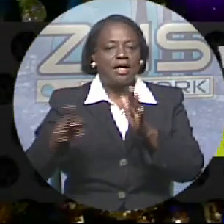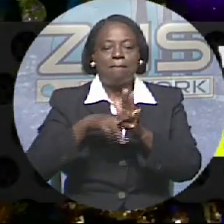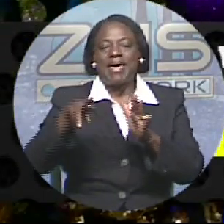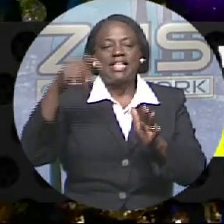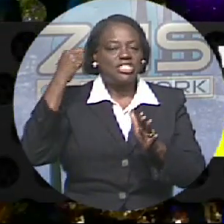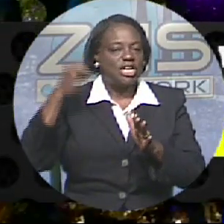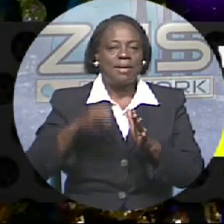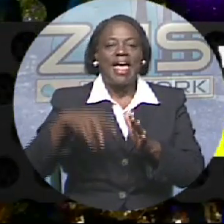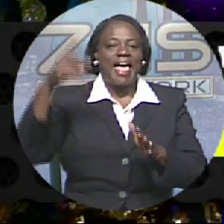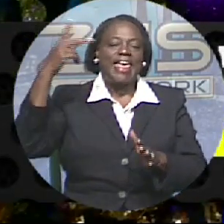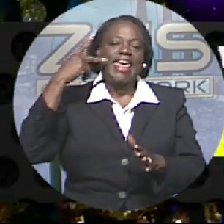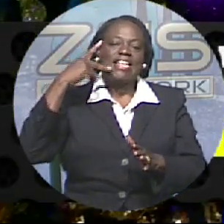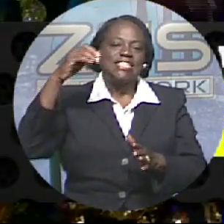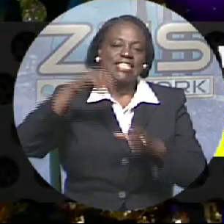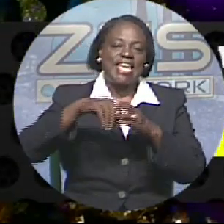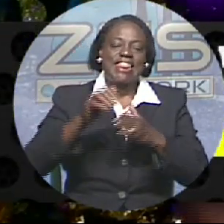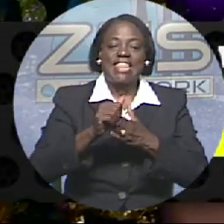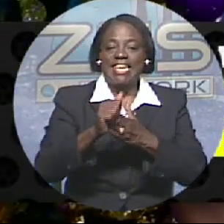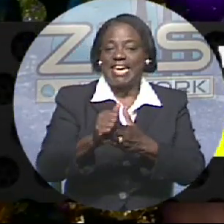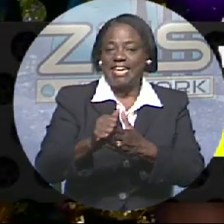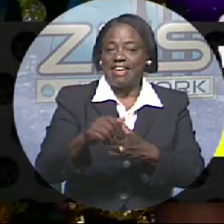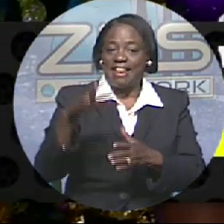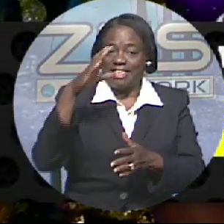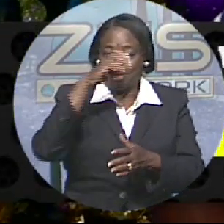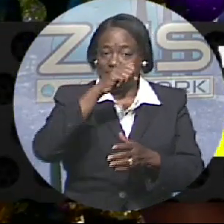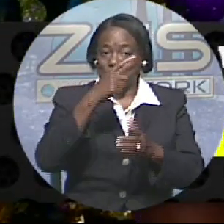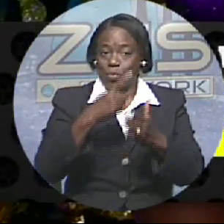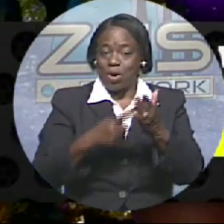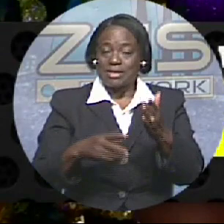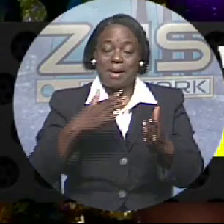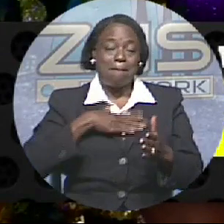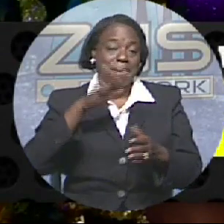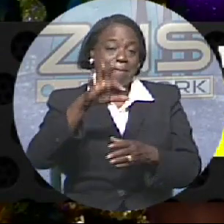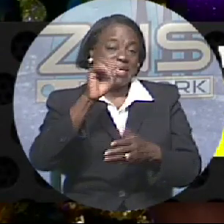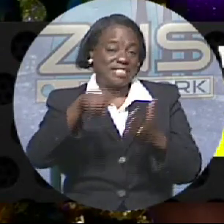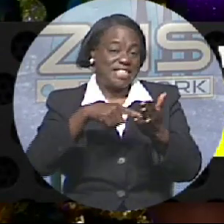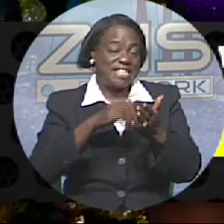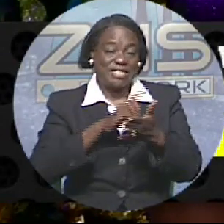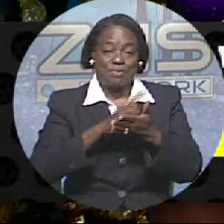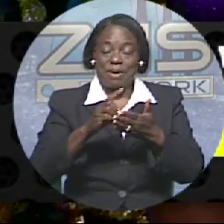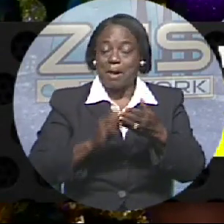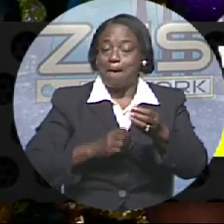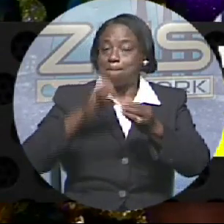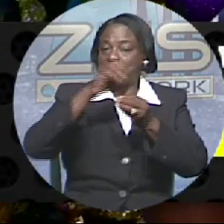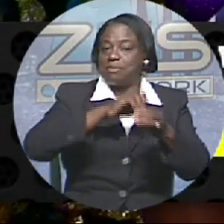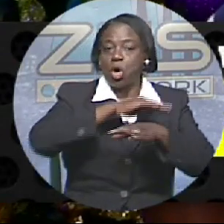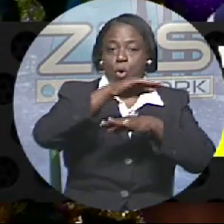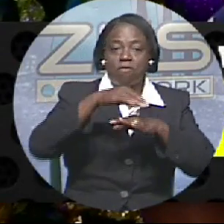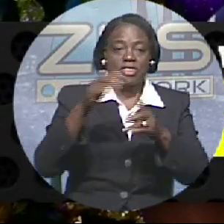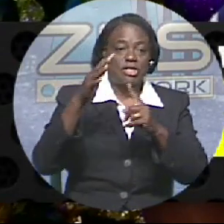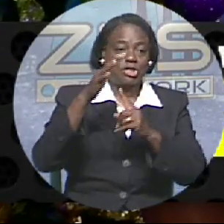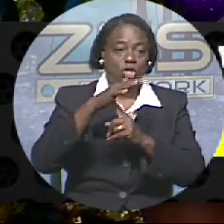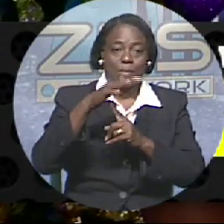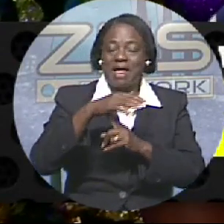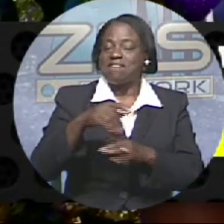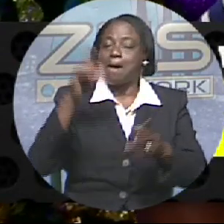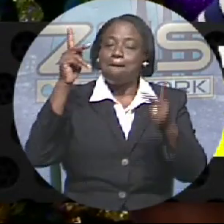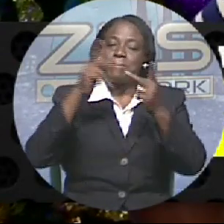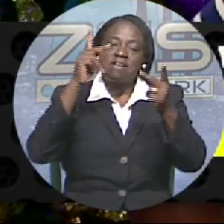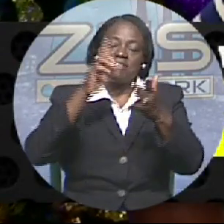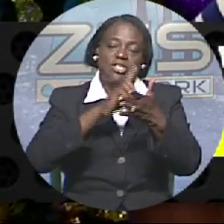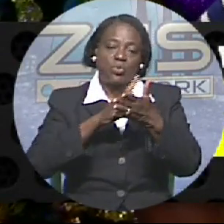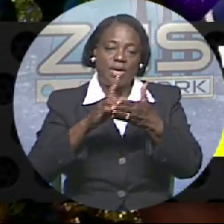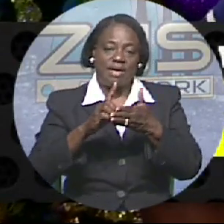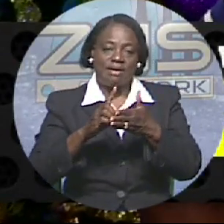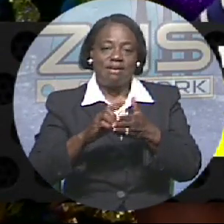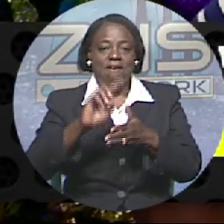bells, Kelsey's in the lead. And guess what? My picks this week are gonna put me over the top. I'm gonna have a perfect week. I'm gonna